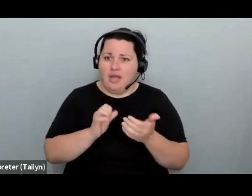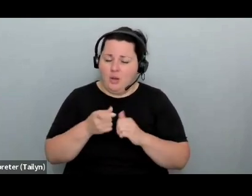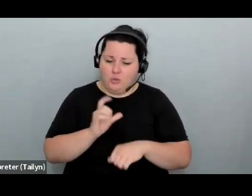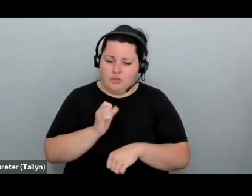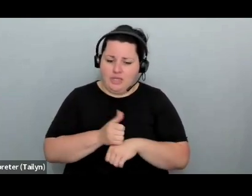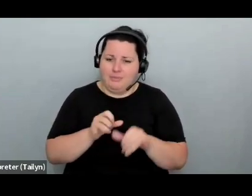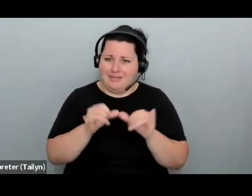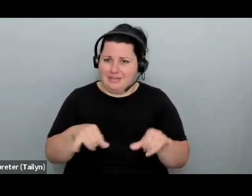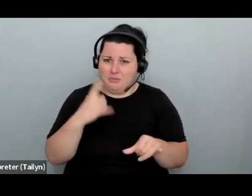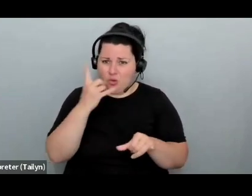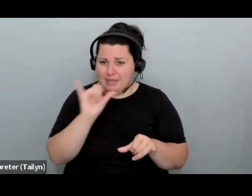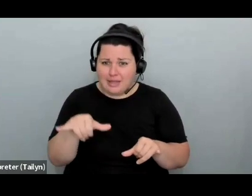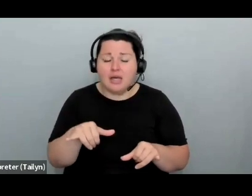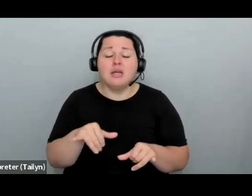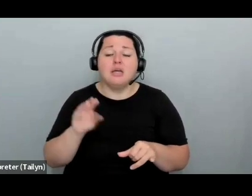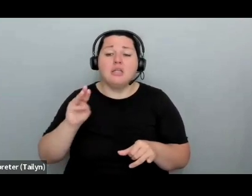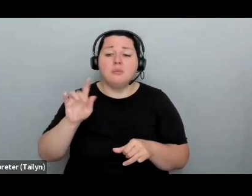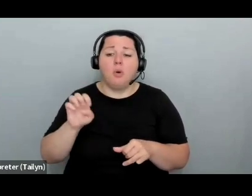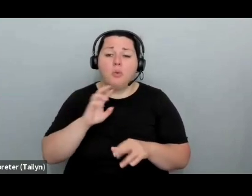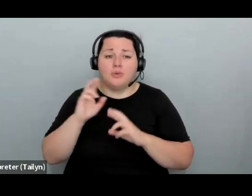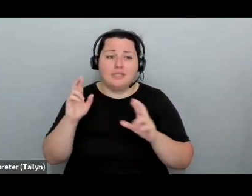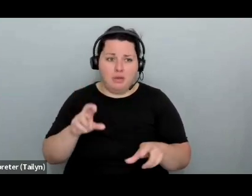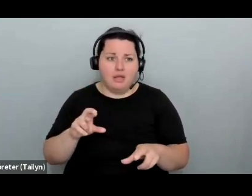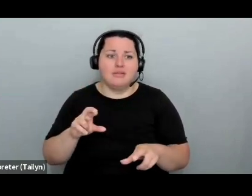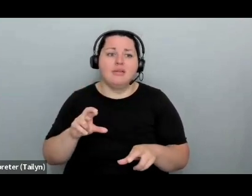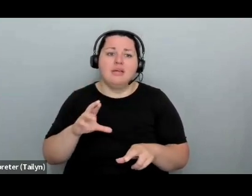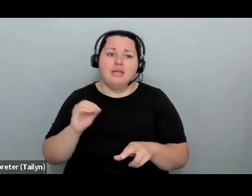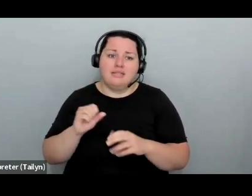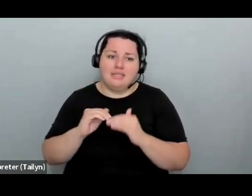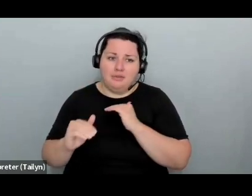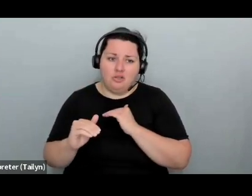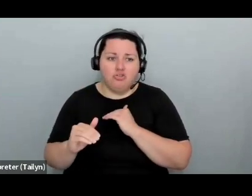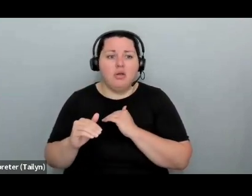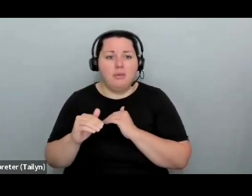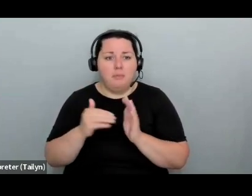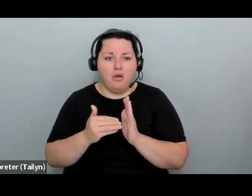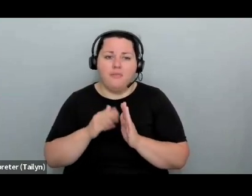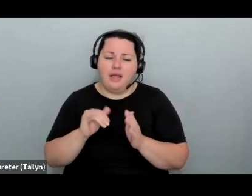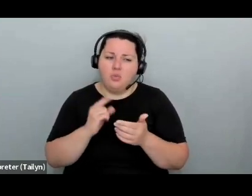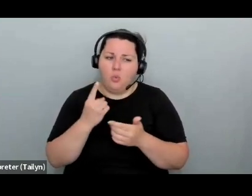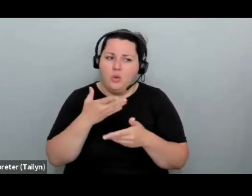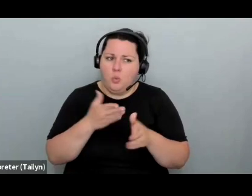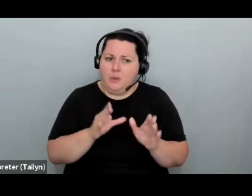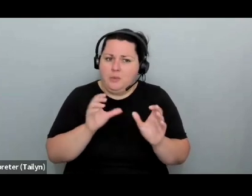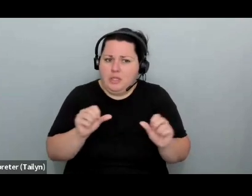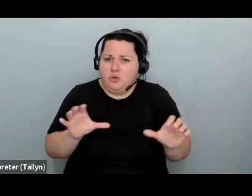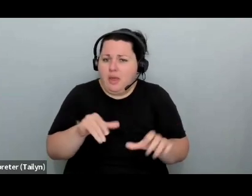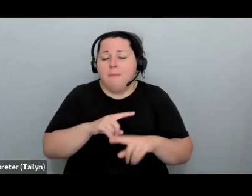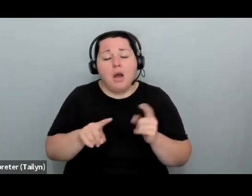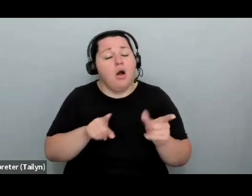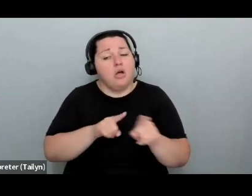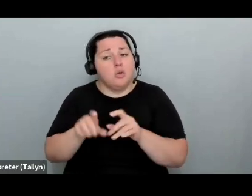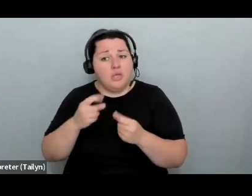system that really looks like that? And the mobile response and stabilization model is one way to look at customization for youth and families, but it can also